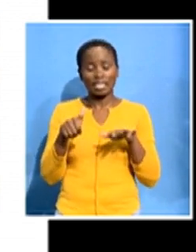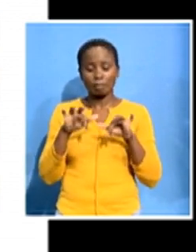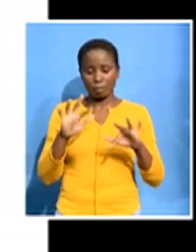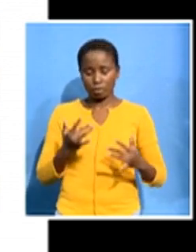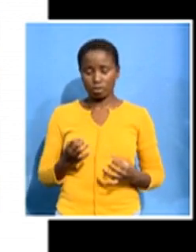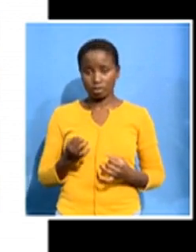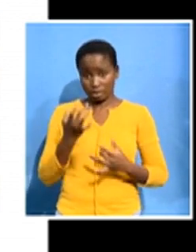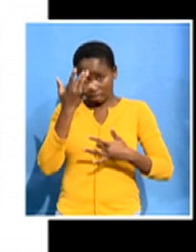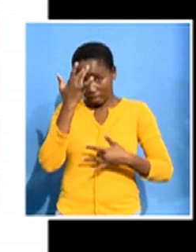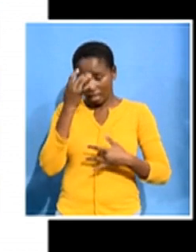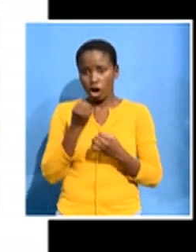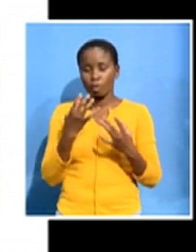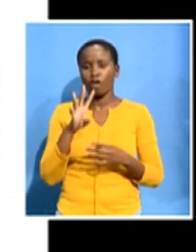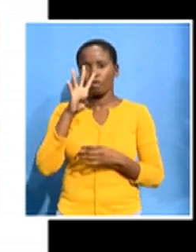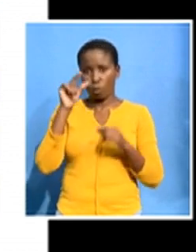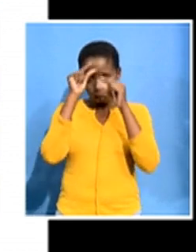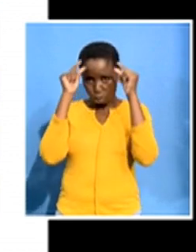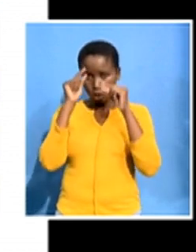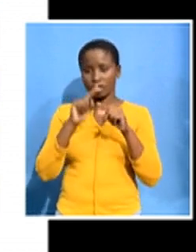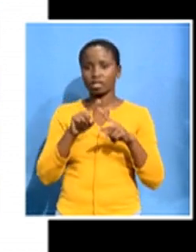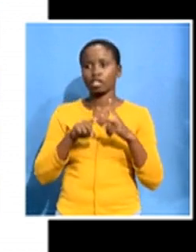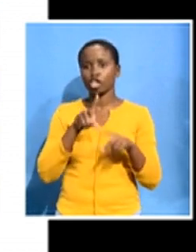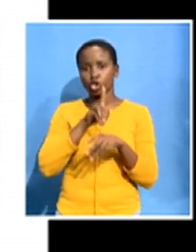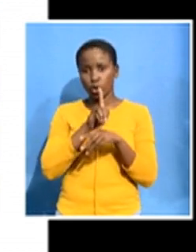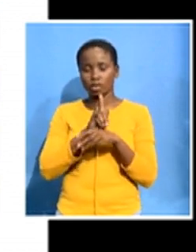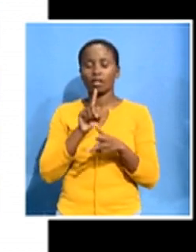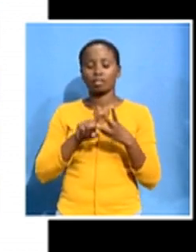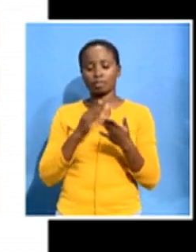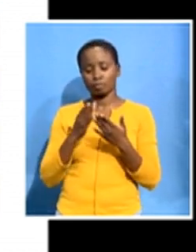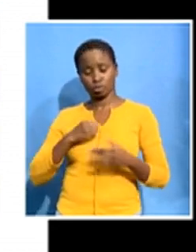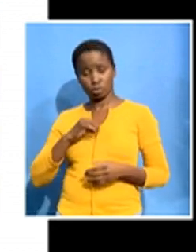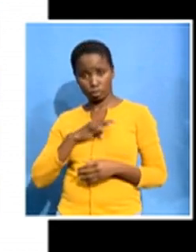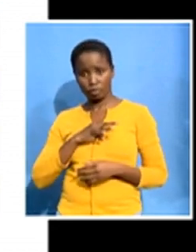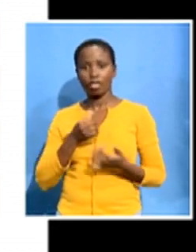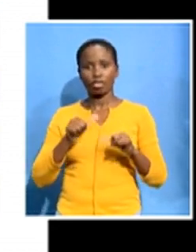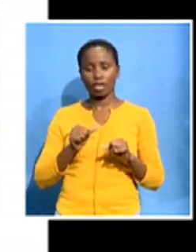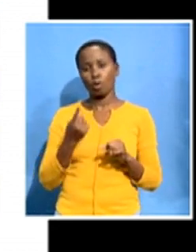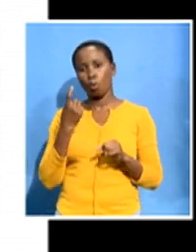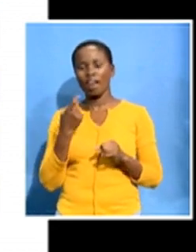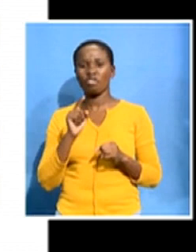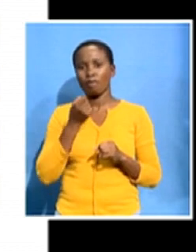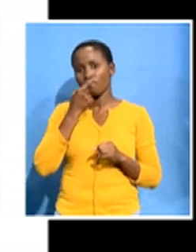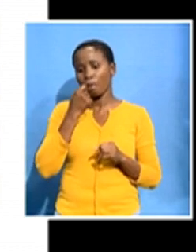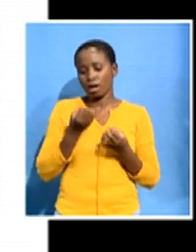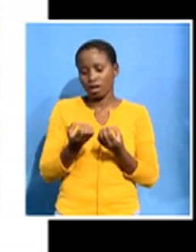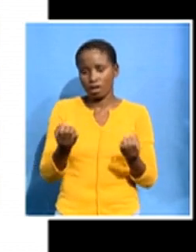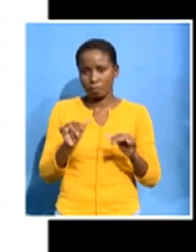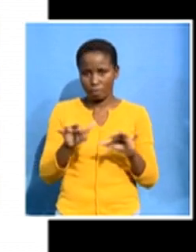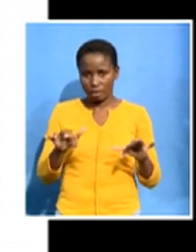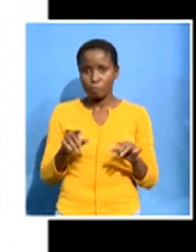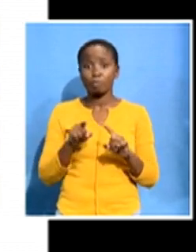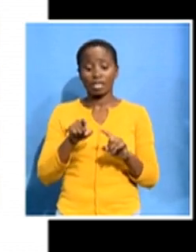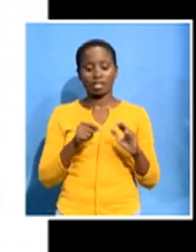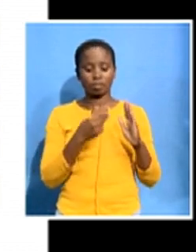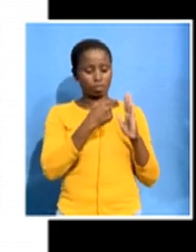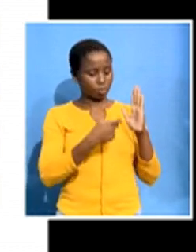in other categories of staff, and 1 radiographer and 1 pharmacist. But the interesting part of this graph is really to see